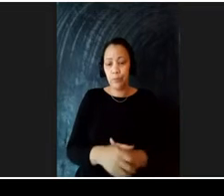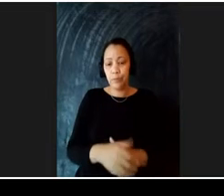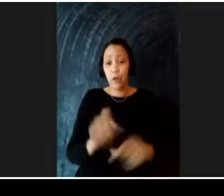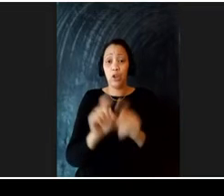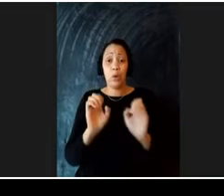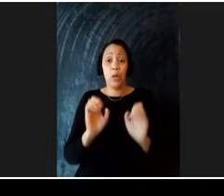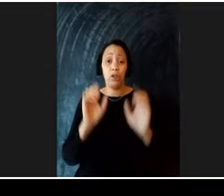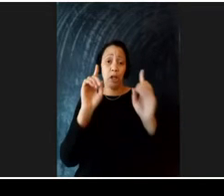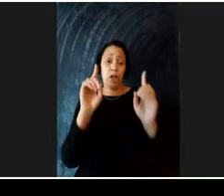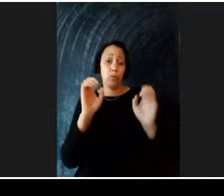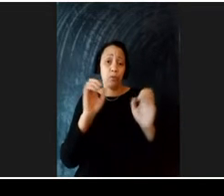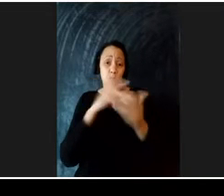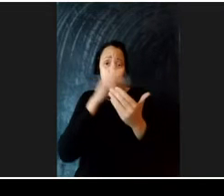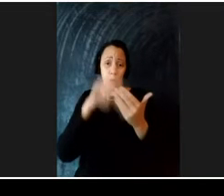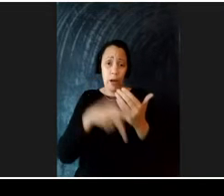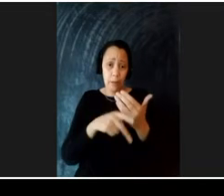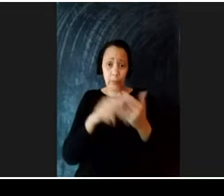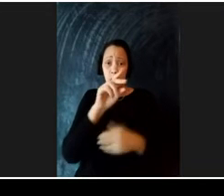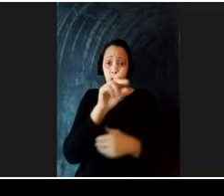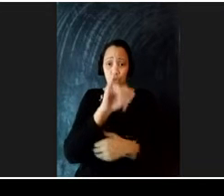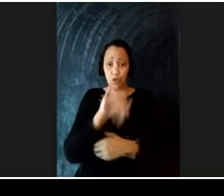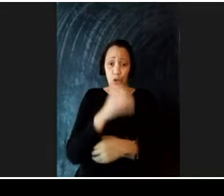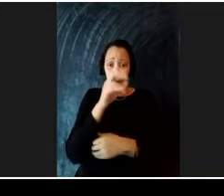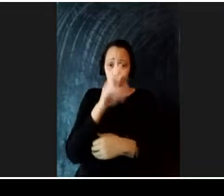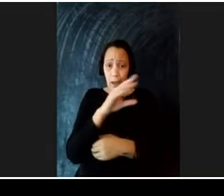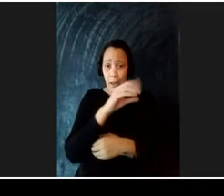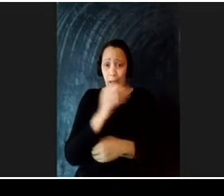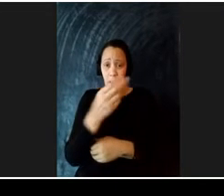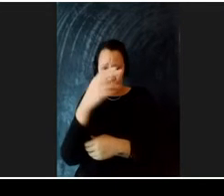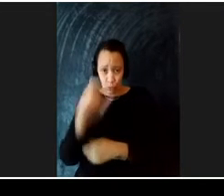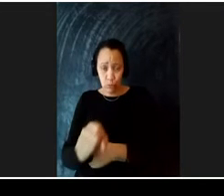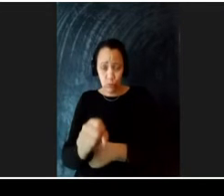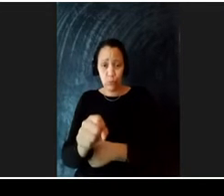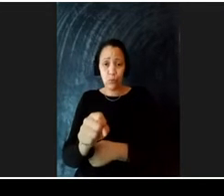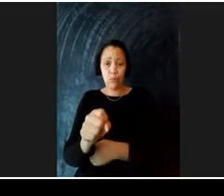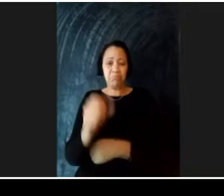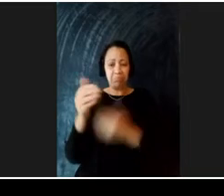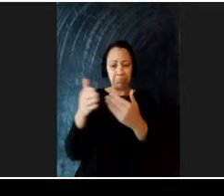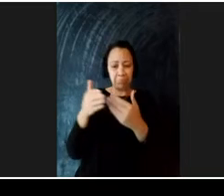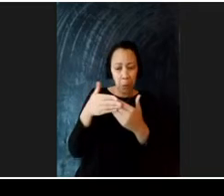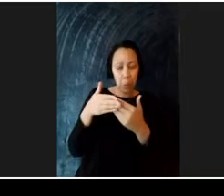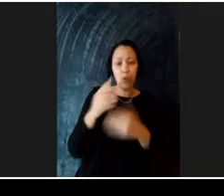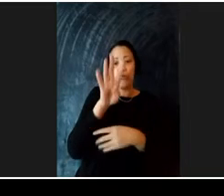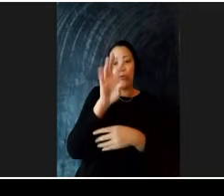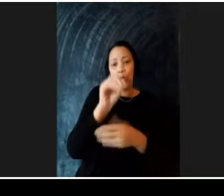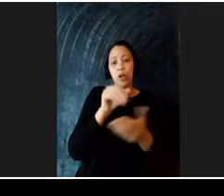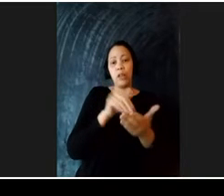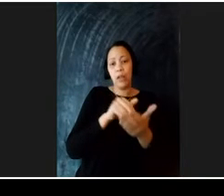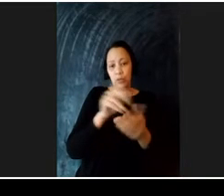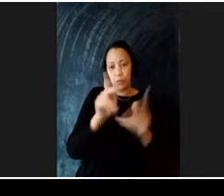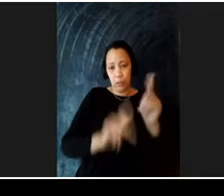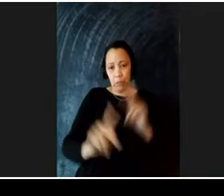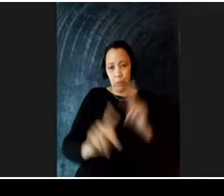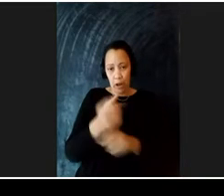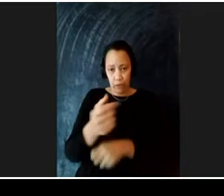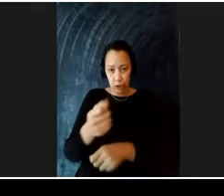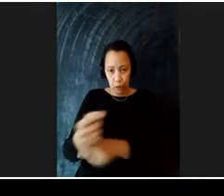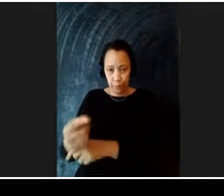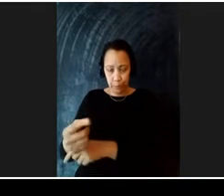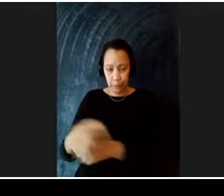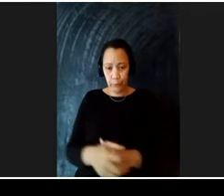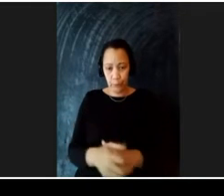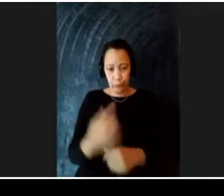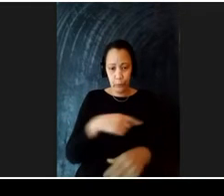abusive Partners working with them around accountability and promising and evidence-based prct practices we do this work in partnership with Danny and